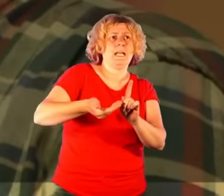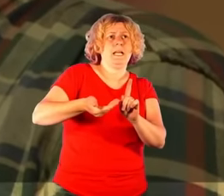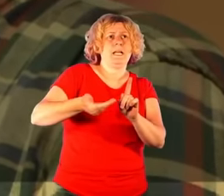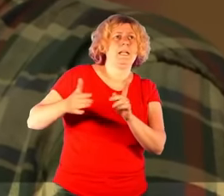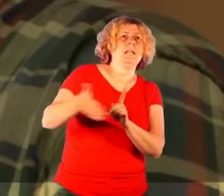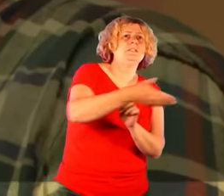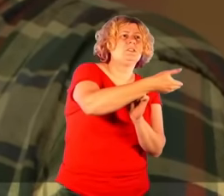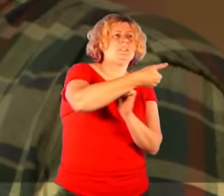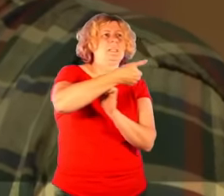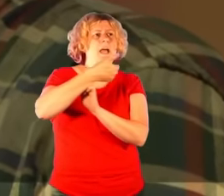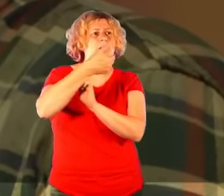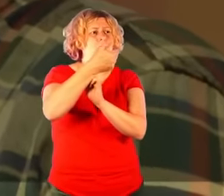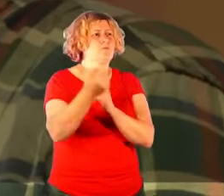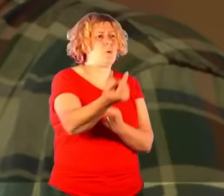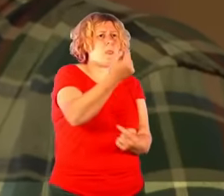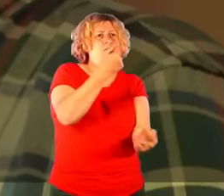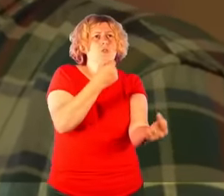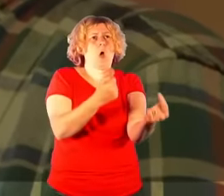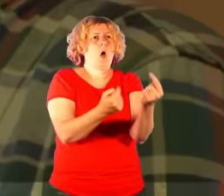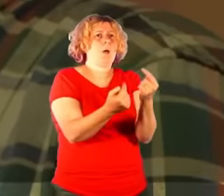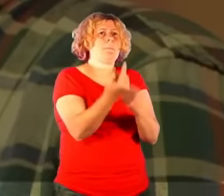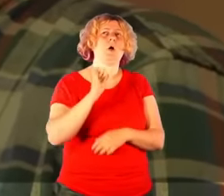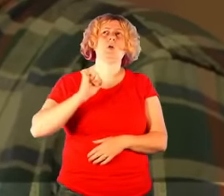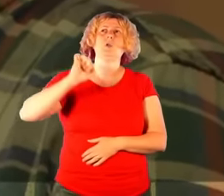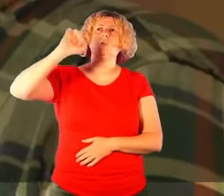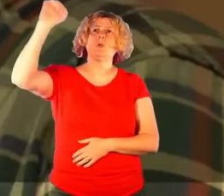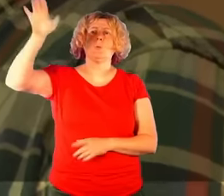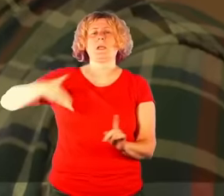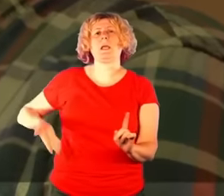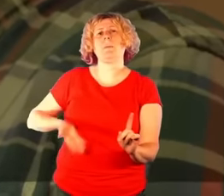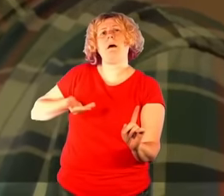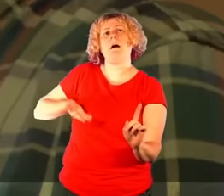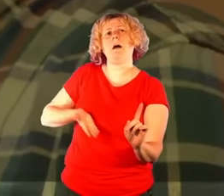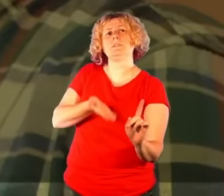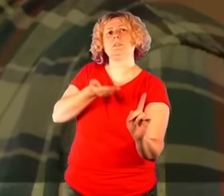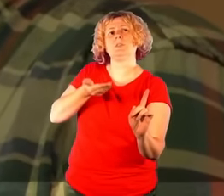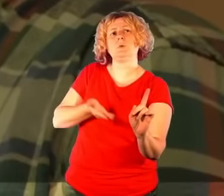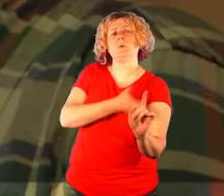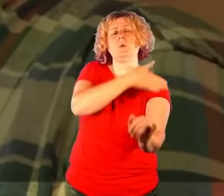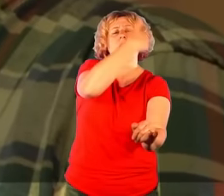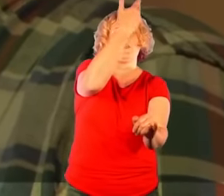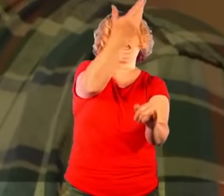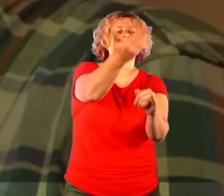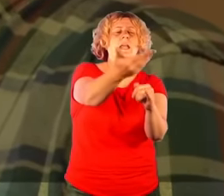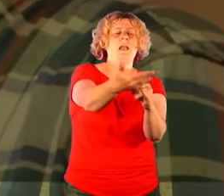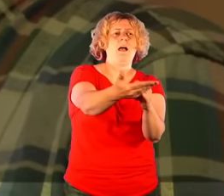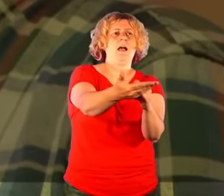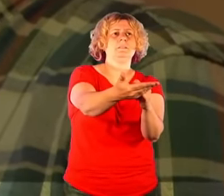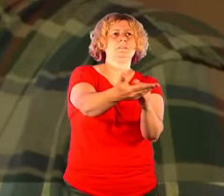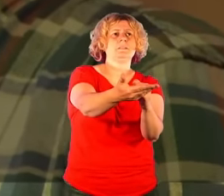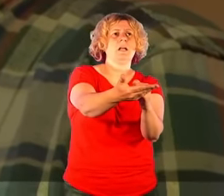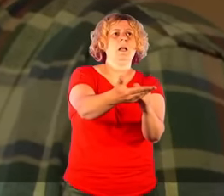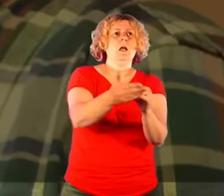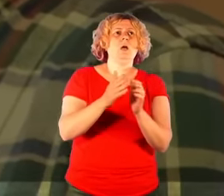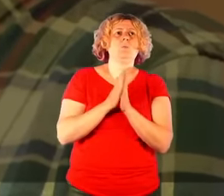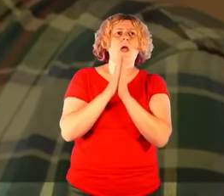us in the turmoil, you will keep us to the